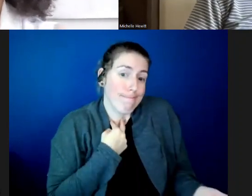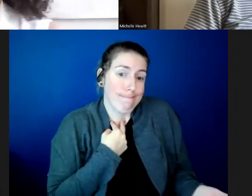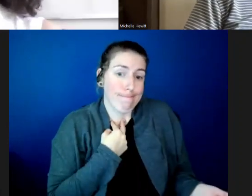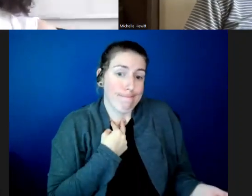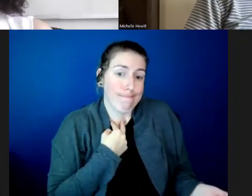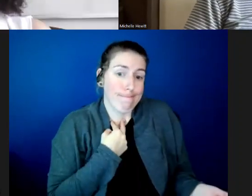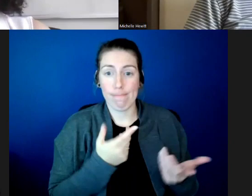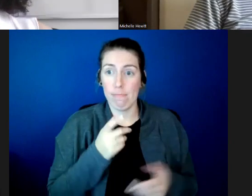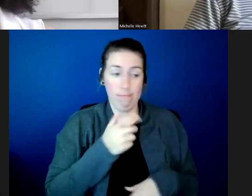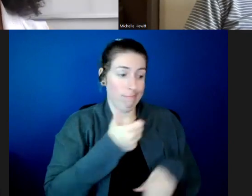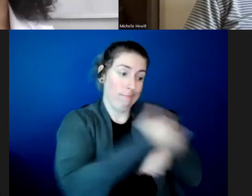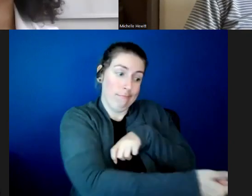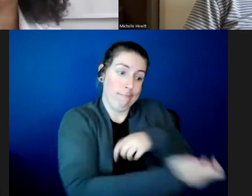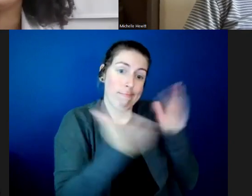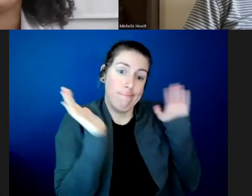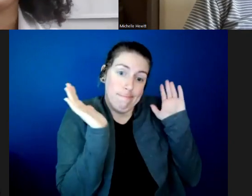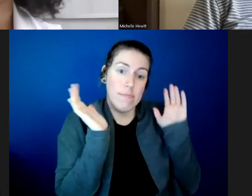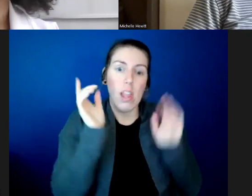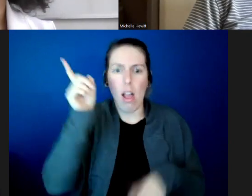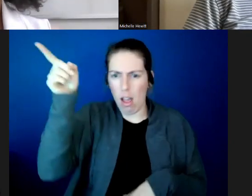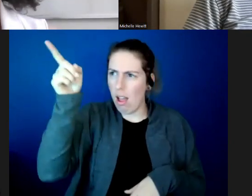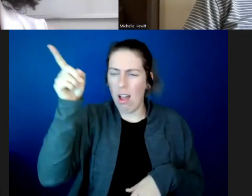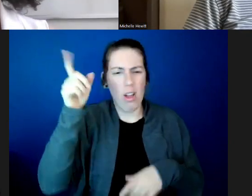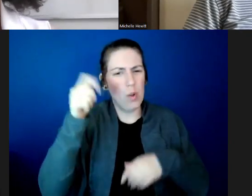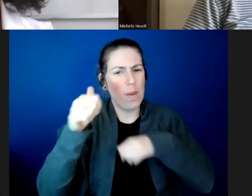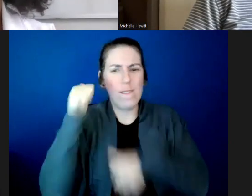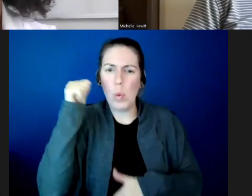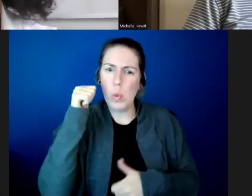and other governments are making when they refuse to address